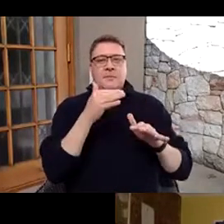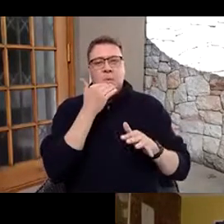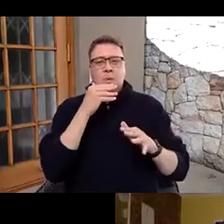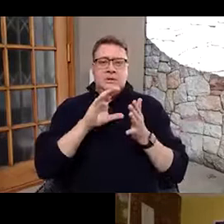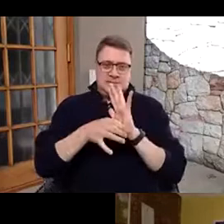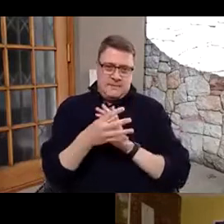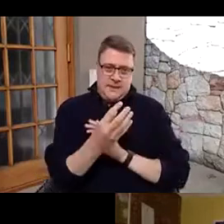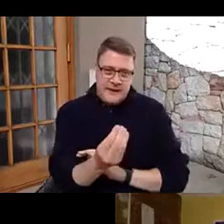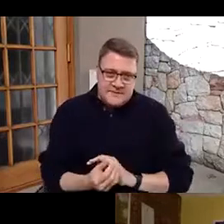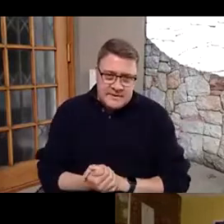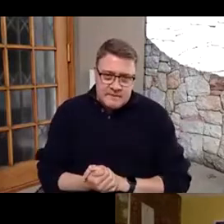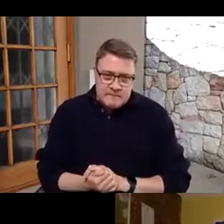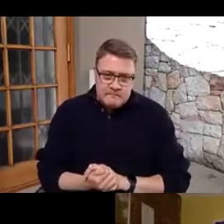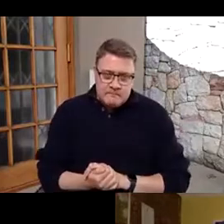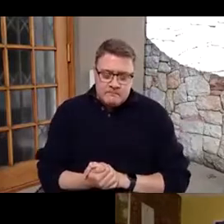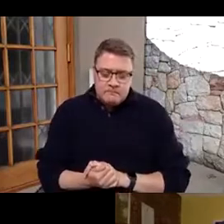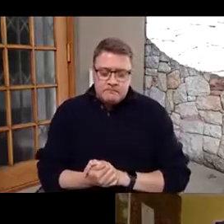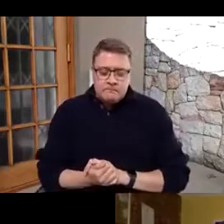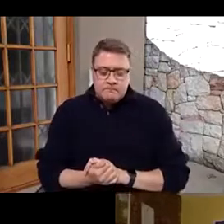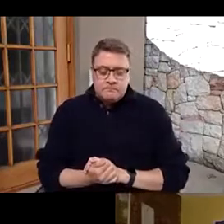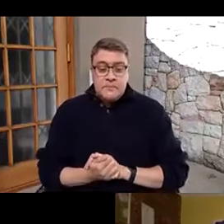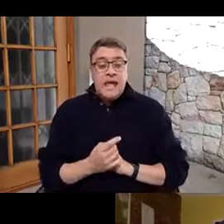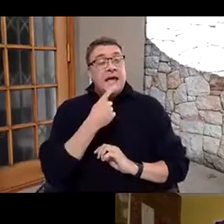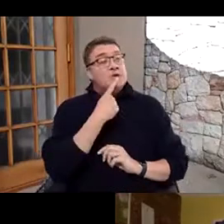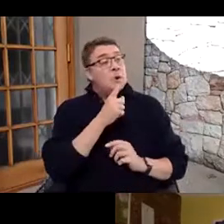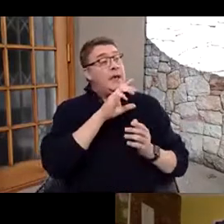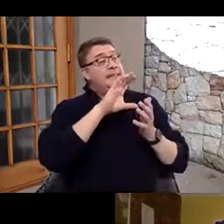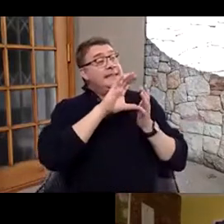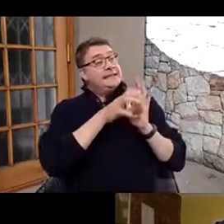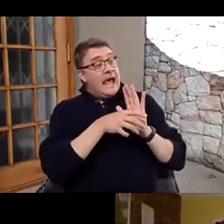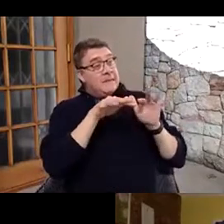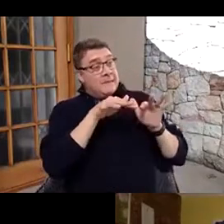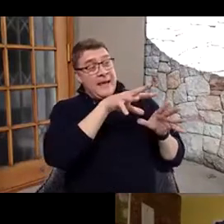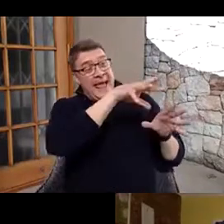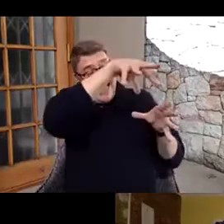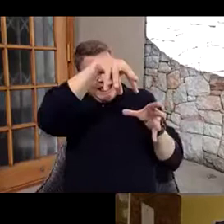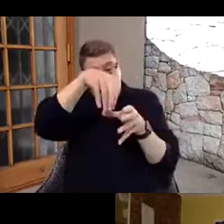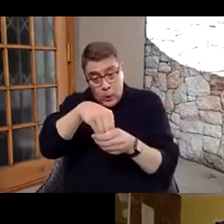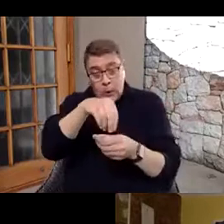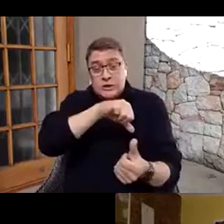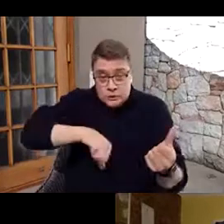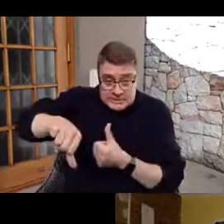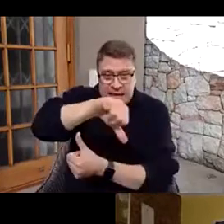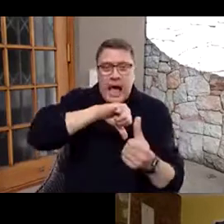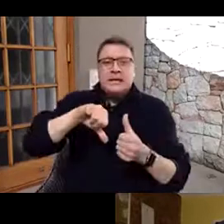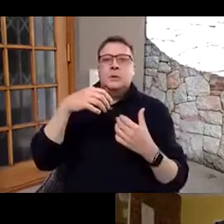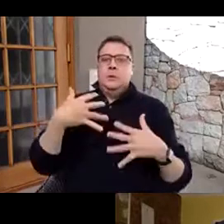disabilities. The need to include us in society is extremely important